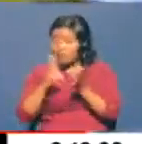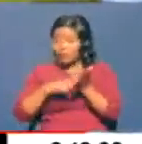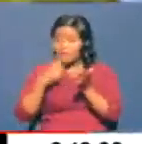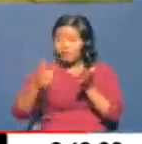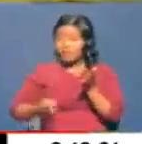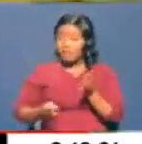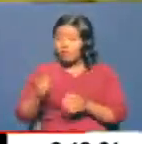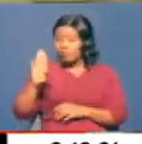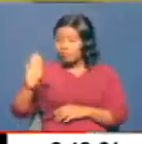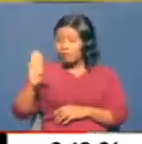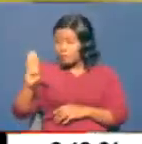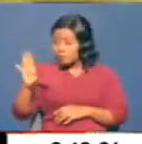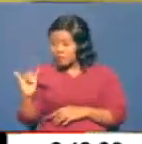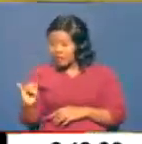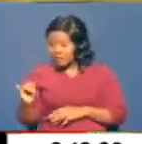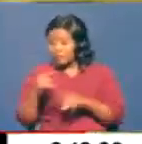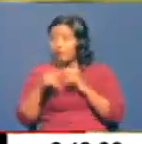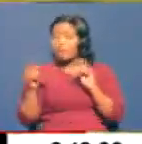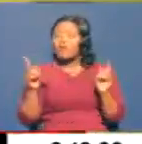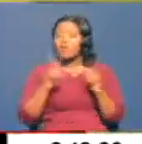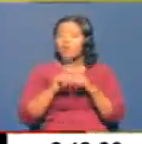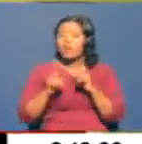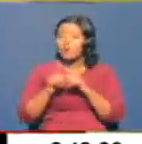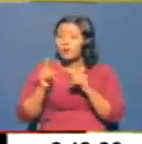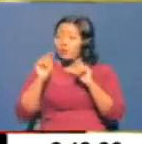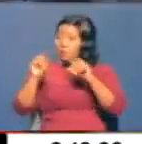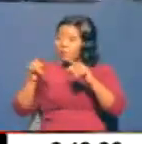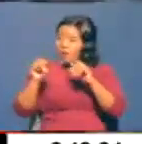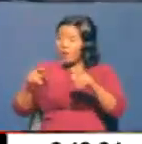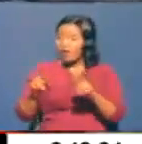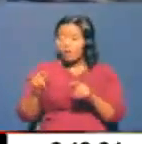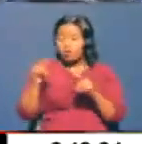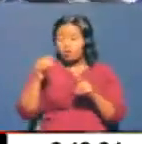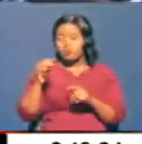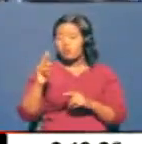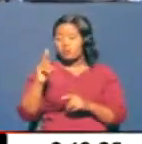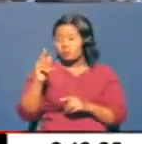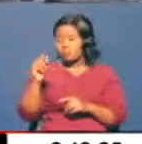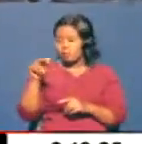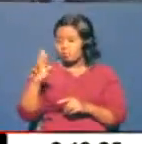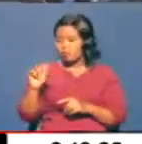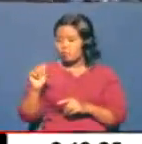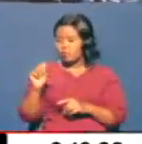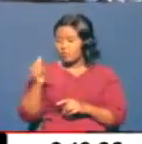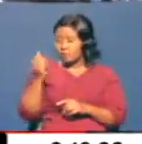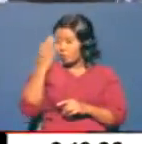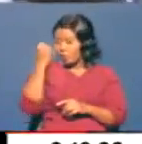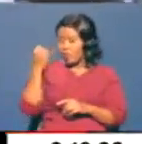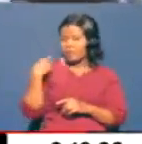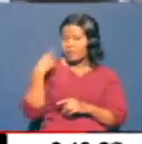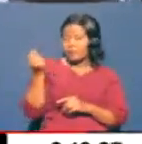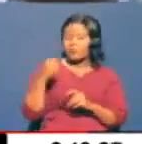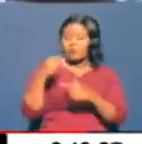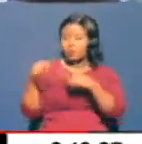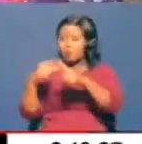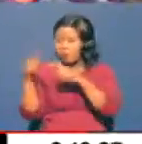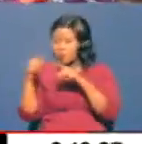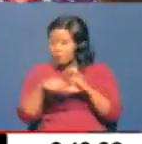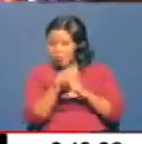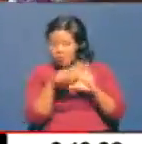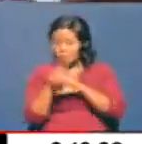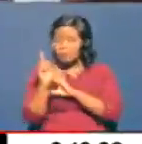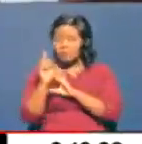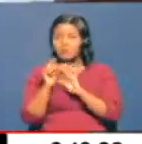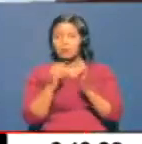has in the meantime taken a swipe at NAT Kenya Party leader Martha Karua over the recent inroads into the cracks of Mount Kenya politics.